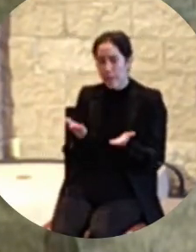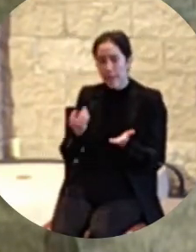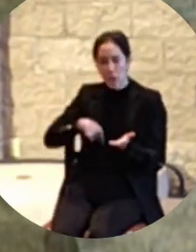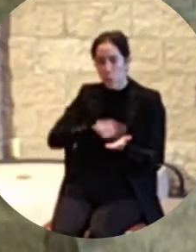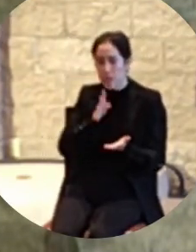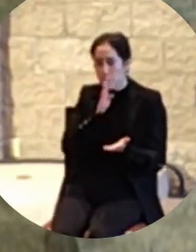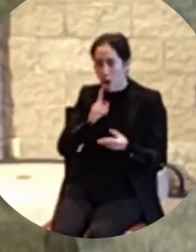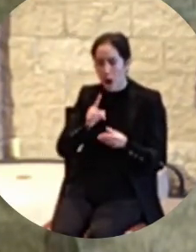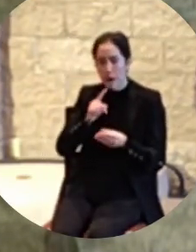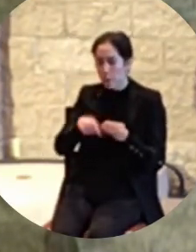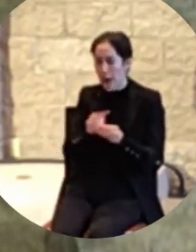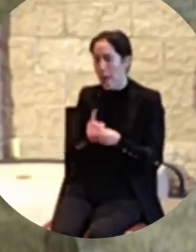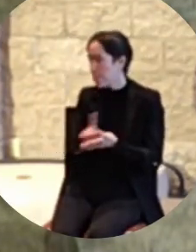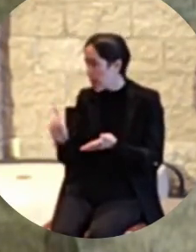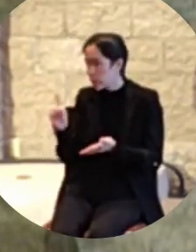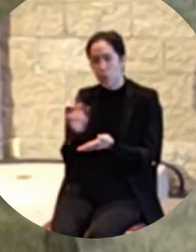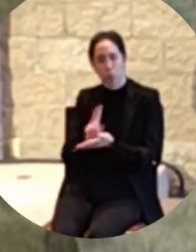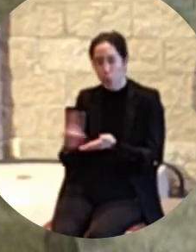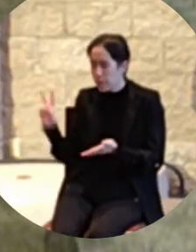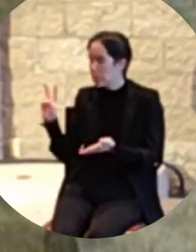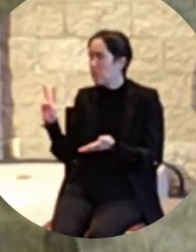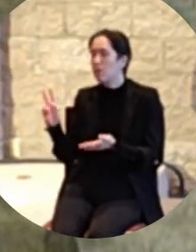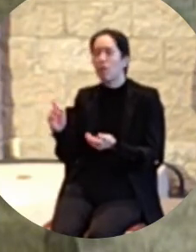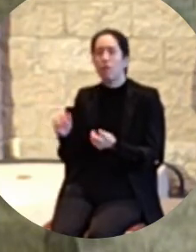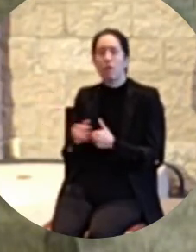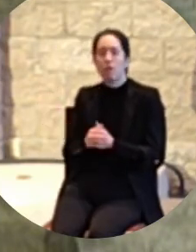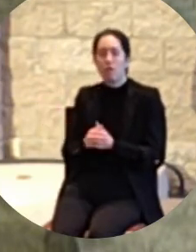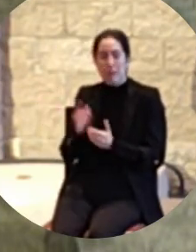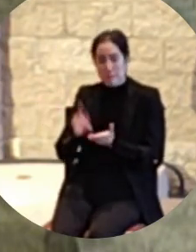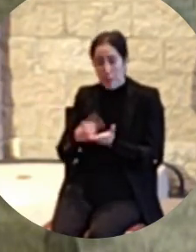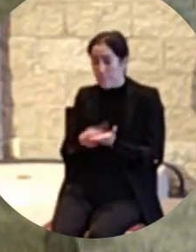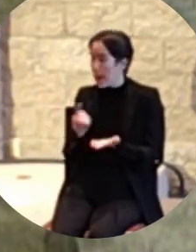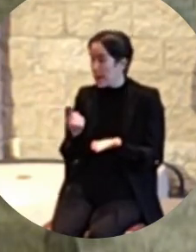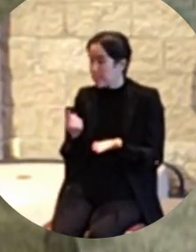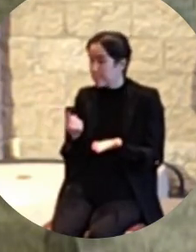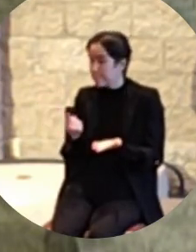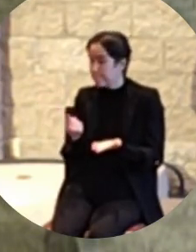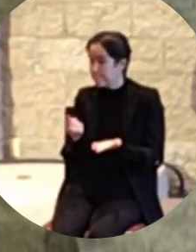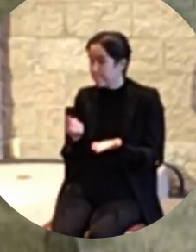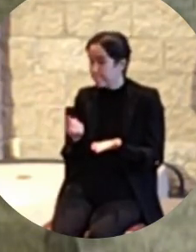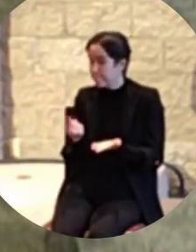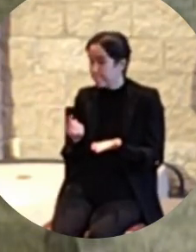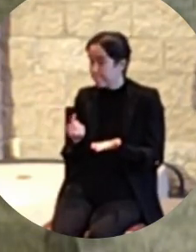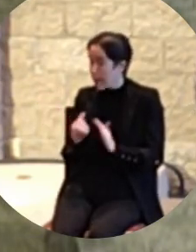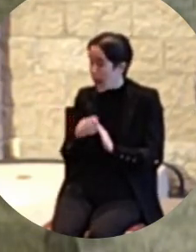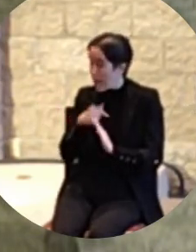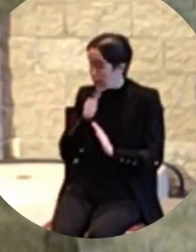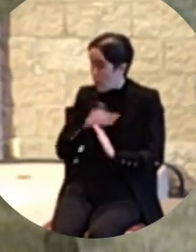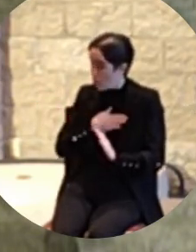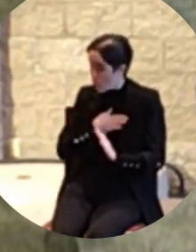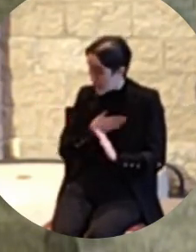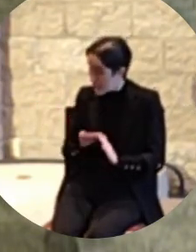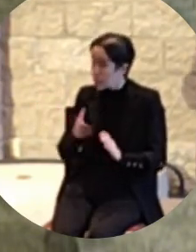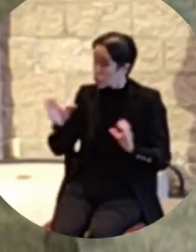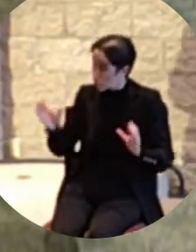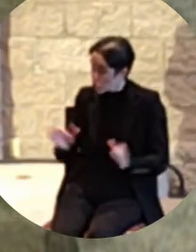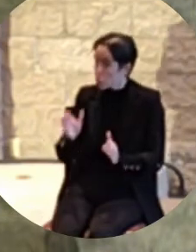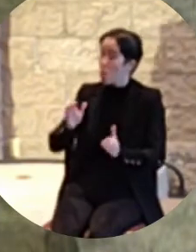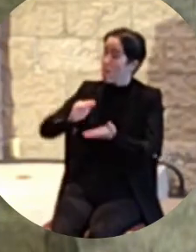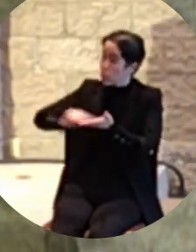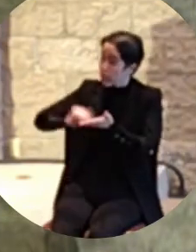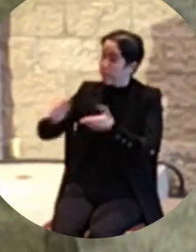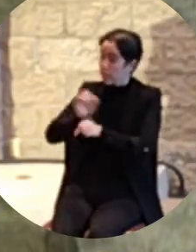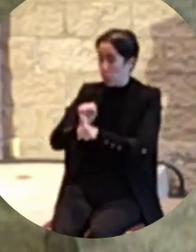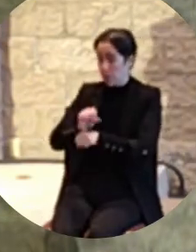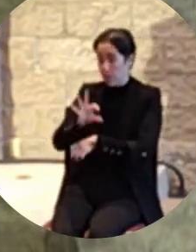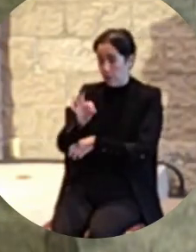That I'm just doggone not willing to do some forgiveness work. And if I'm not willing to do my forgiveness